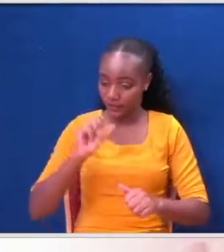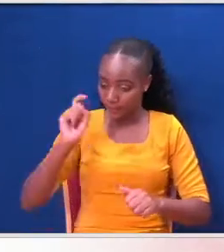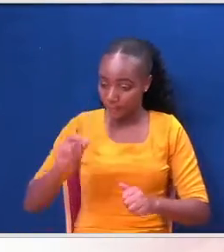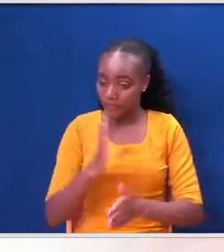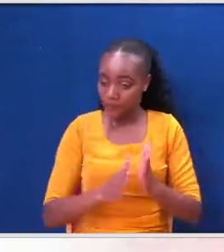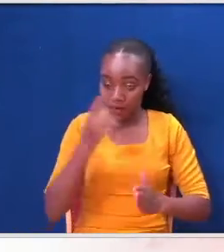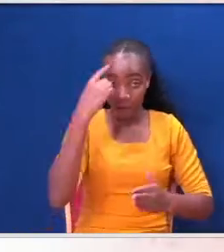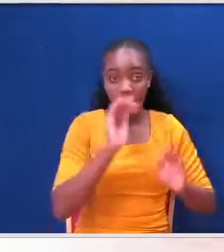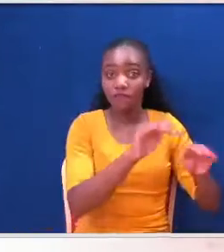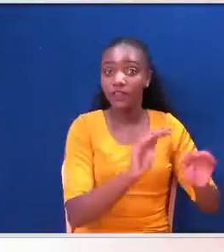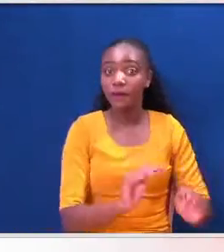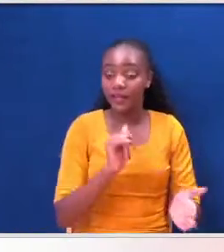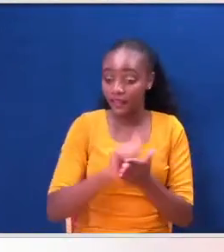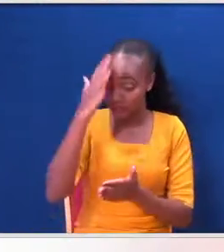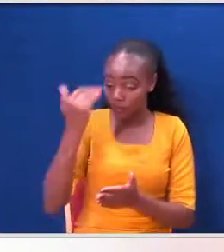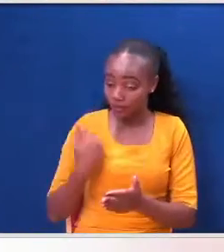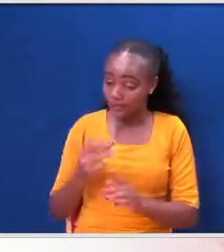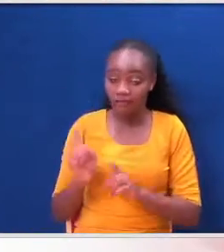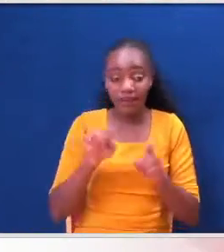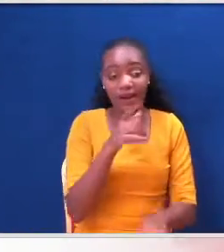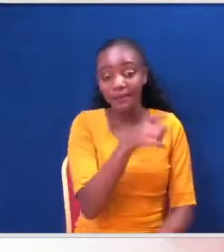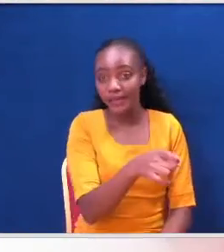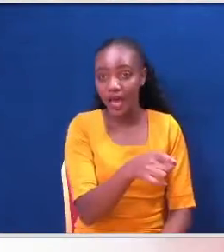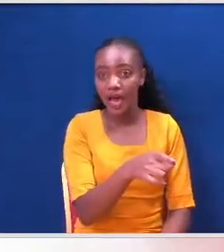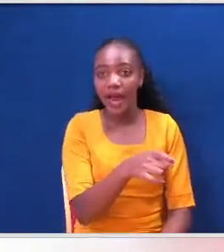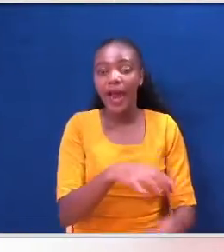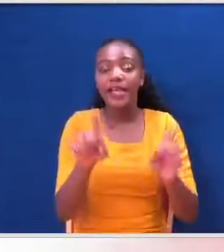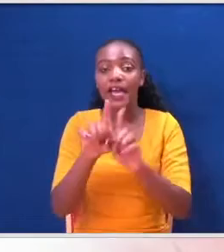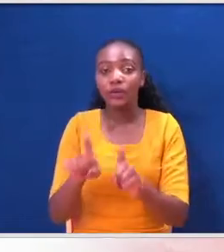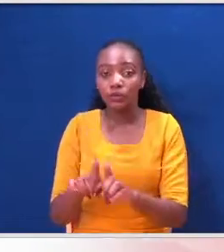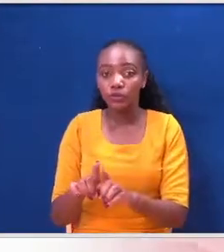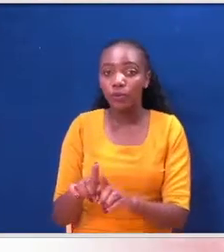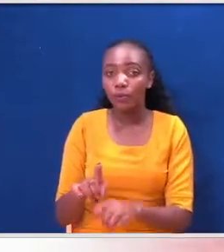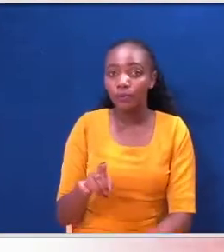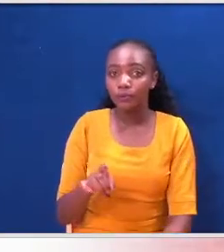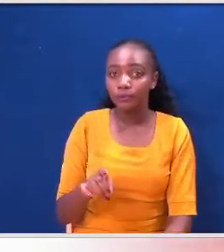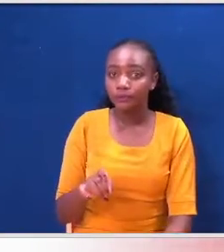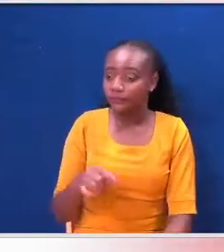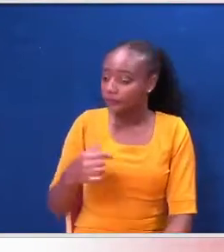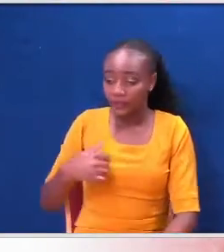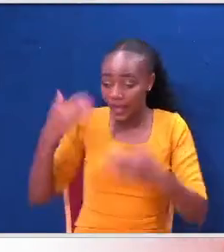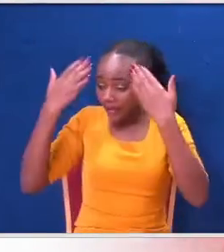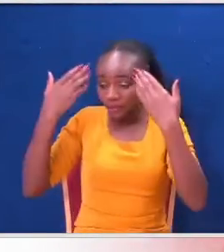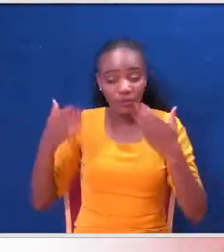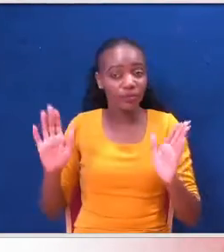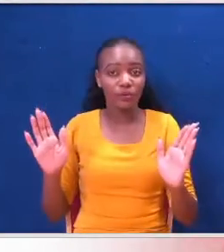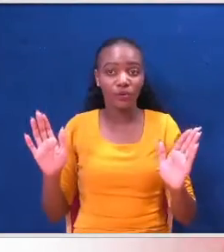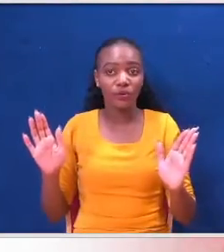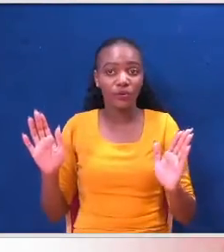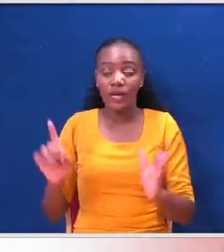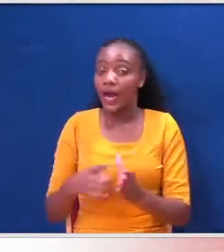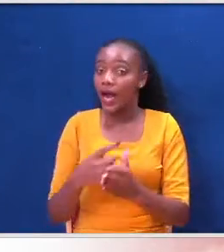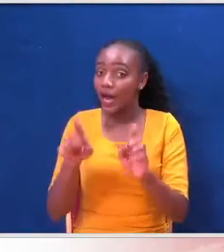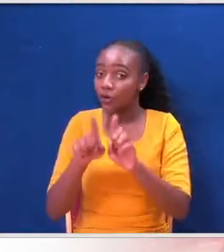iko hapa. Wacha watoto wadogo na vile ataishi sasa hata mimi sijui. Naomba tu